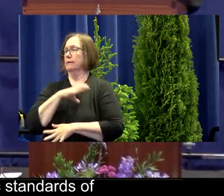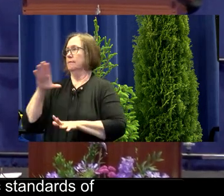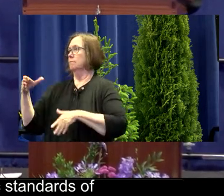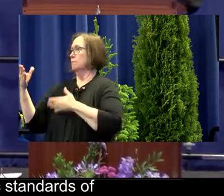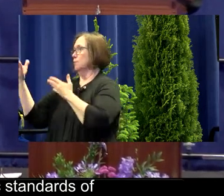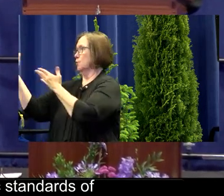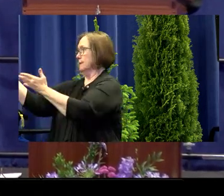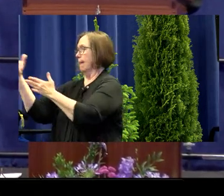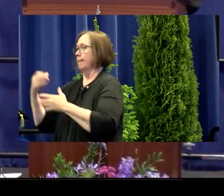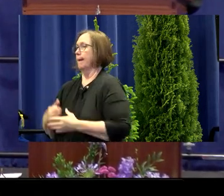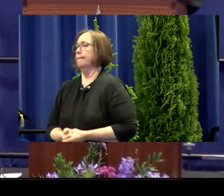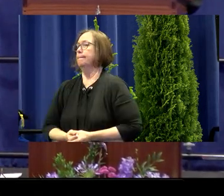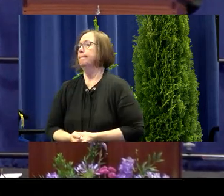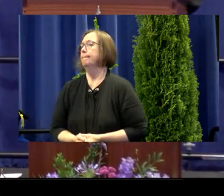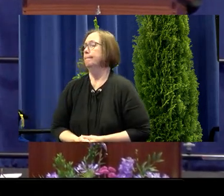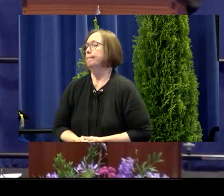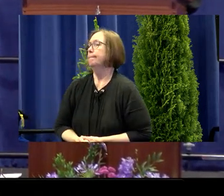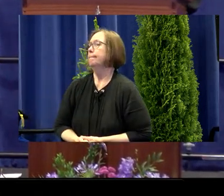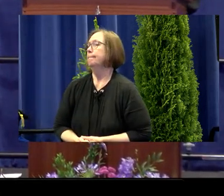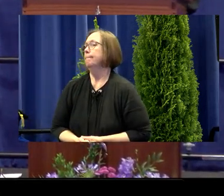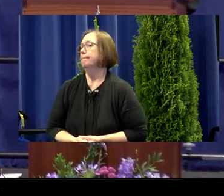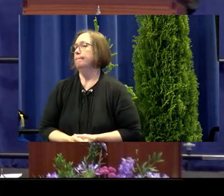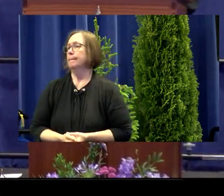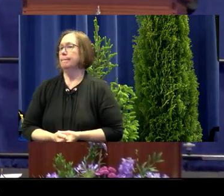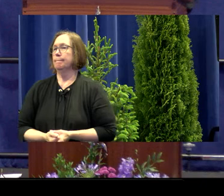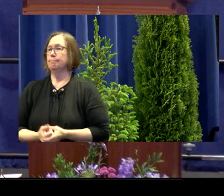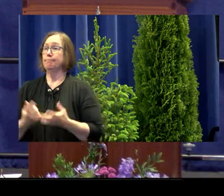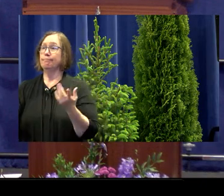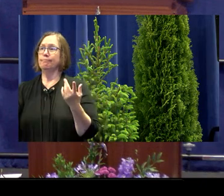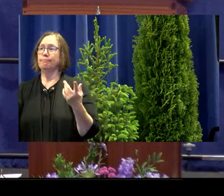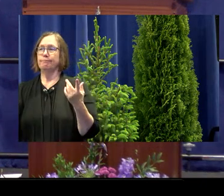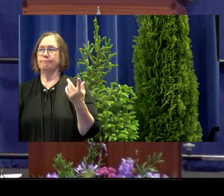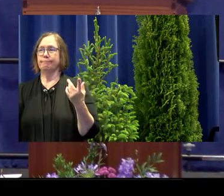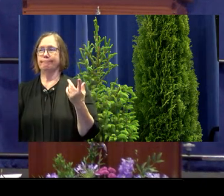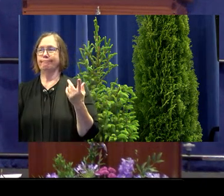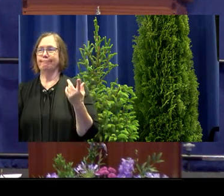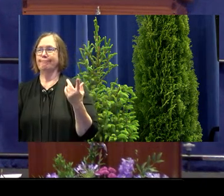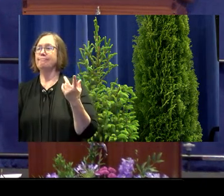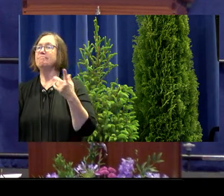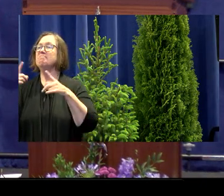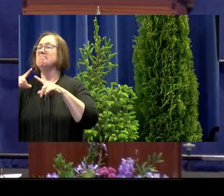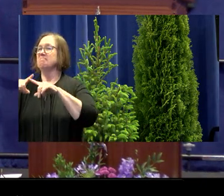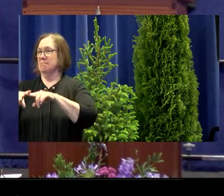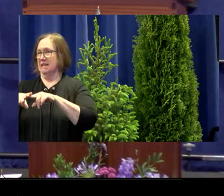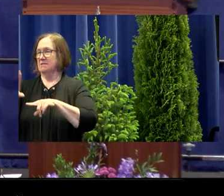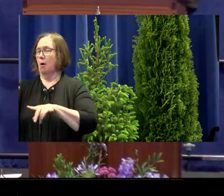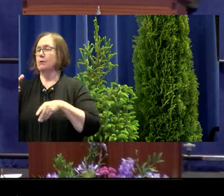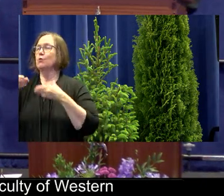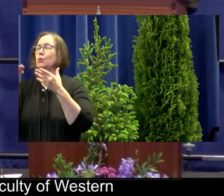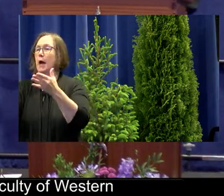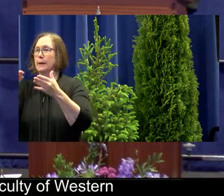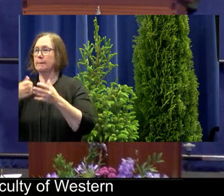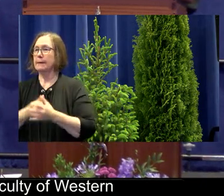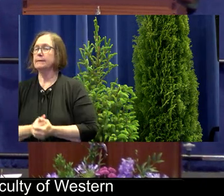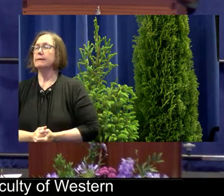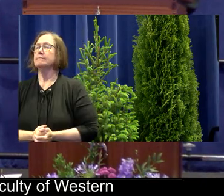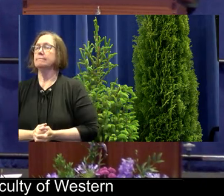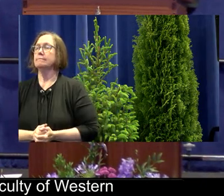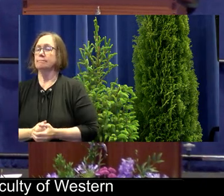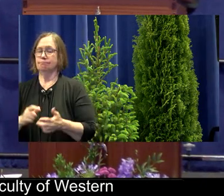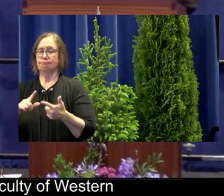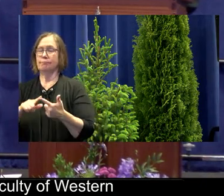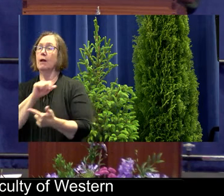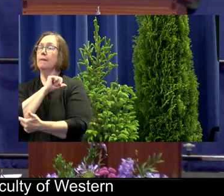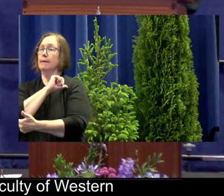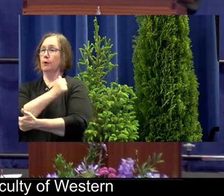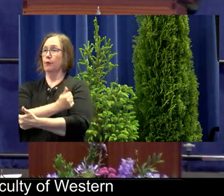conferring of their degrees. On the recommendation of the faculty of Western Washington University, and by the authority